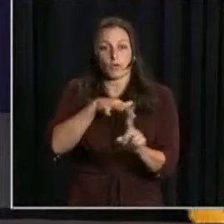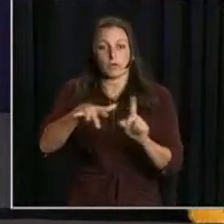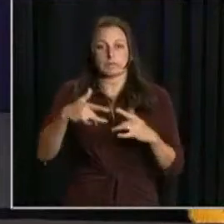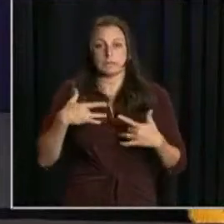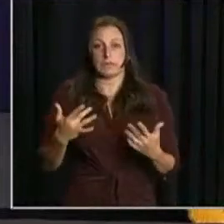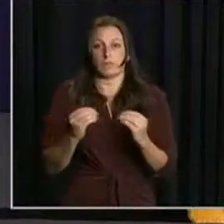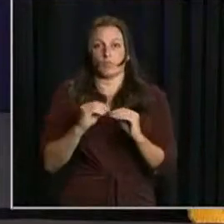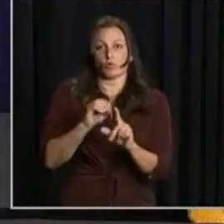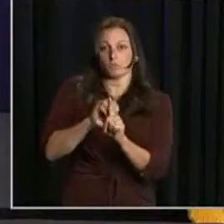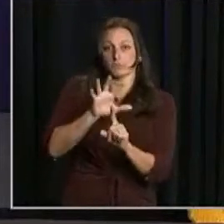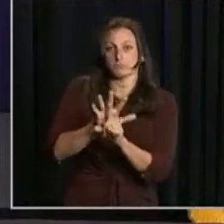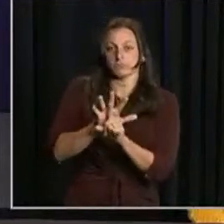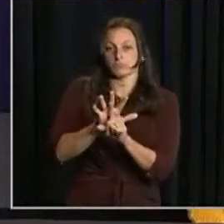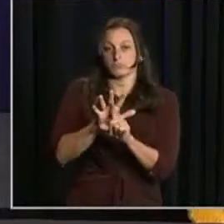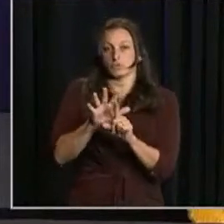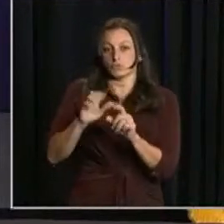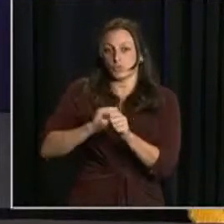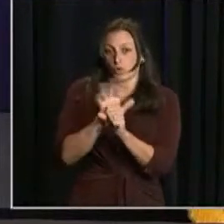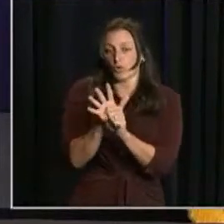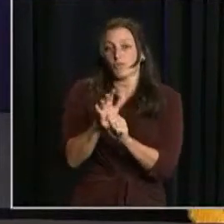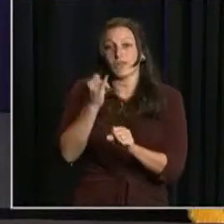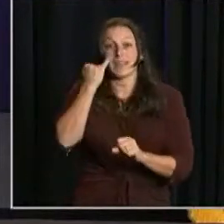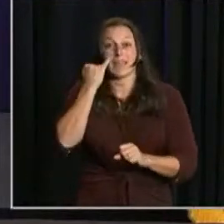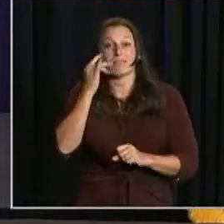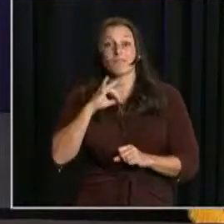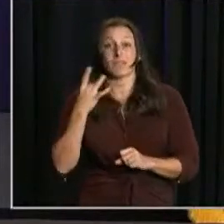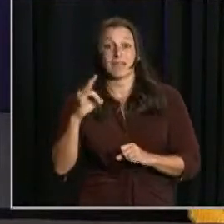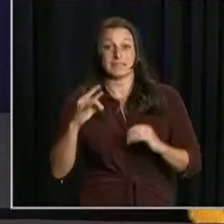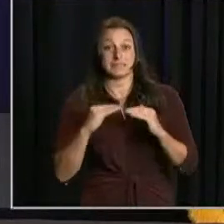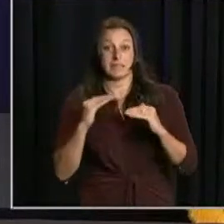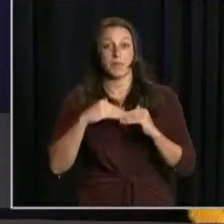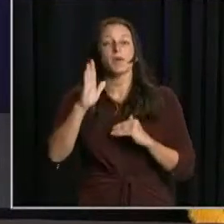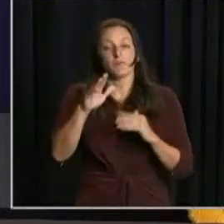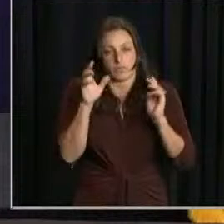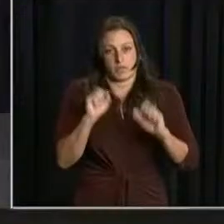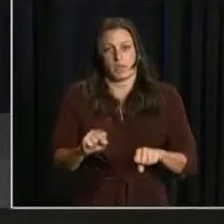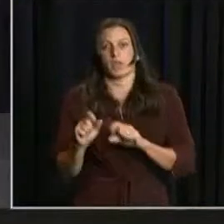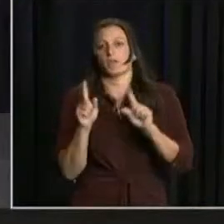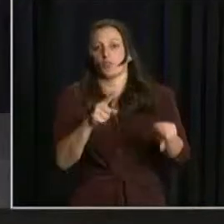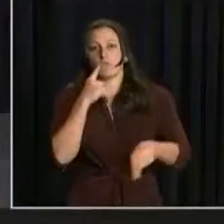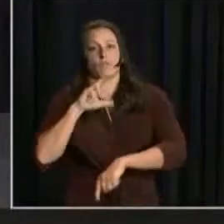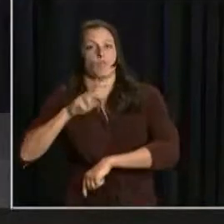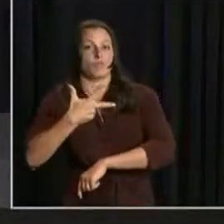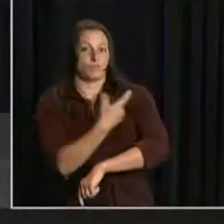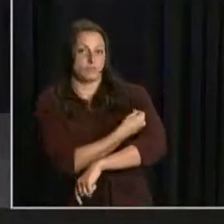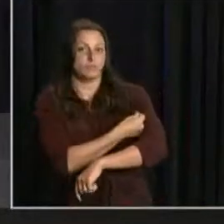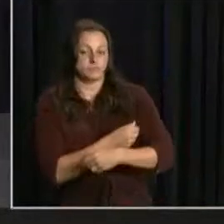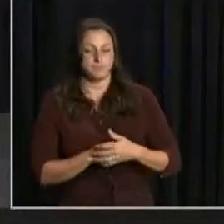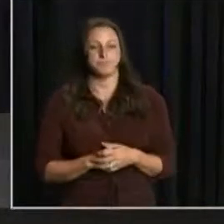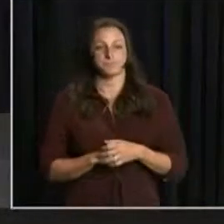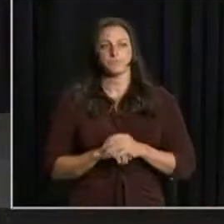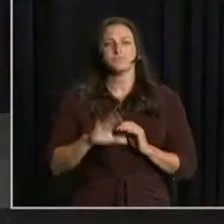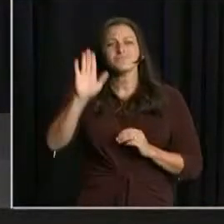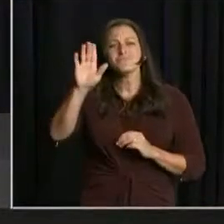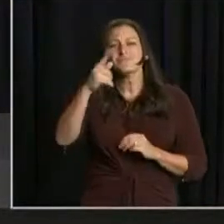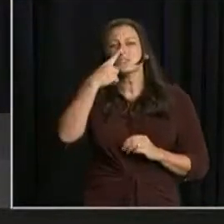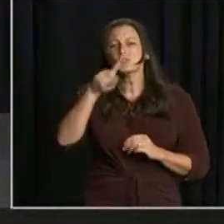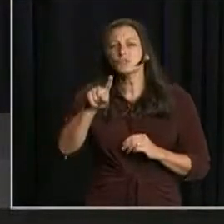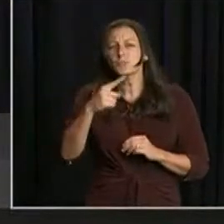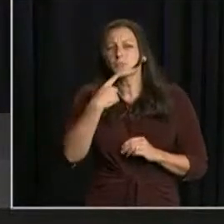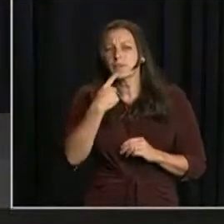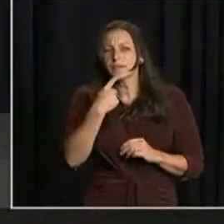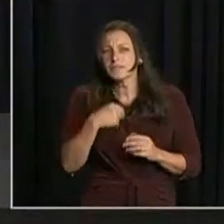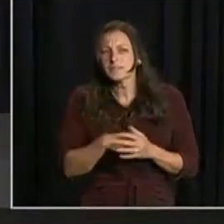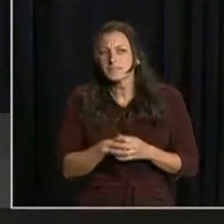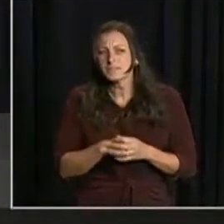18 and older may also receive the recommended booster dose. Dr. Kurian, could you repeat the safeguards y'all